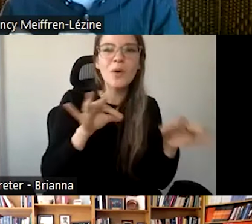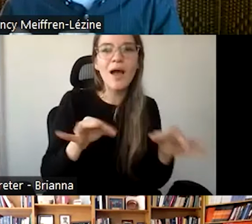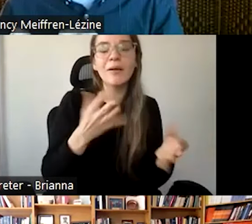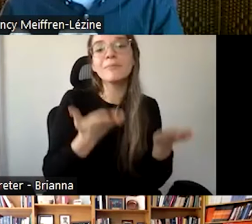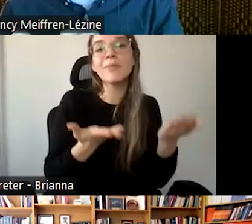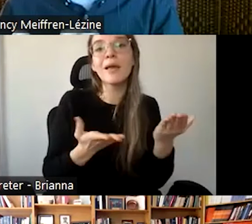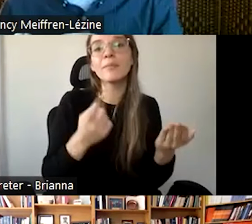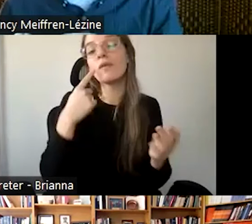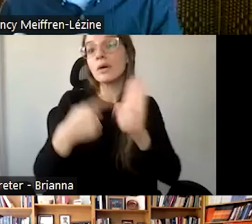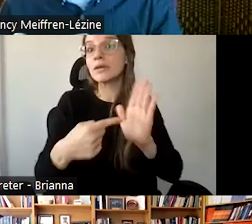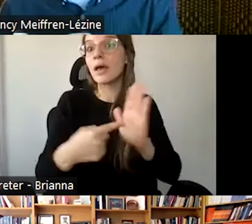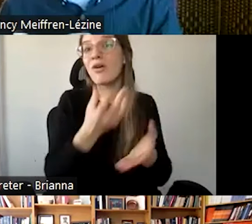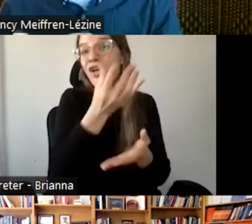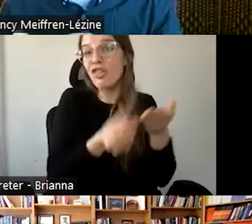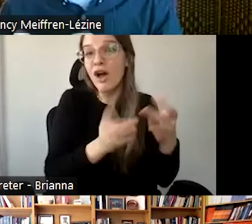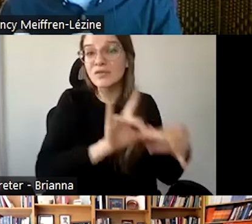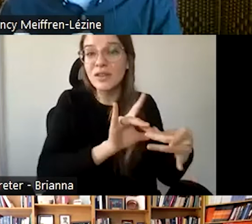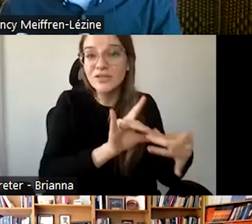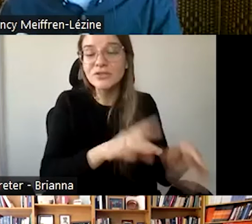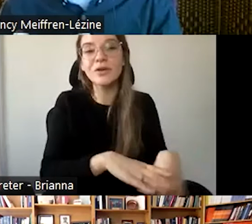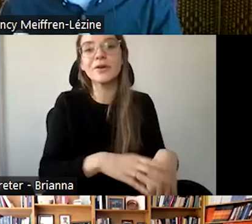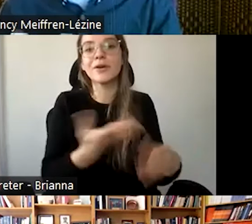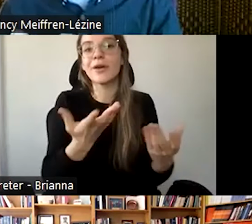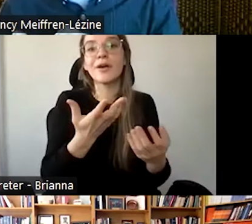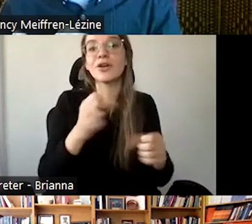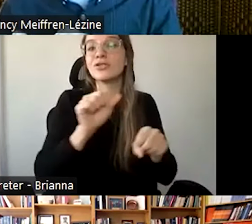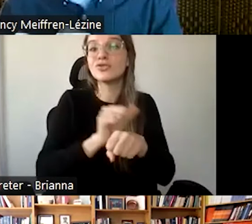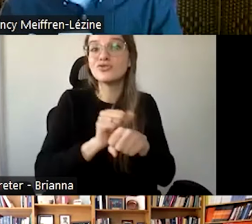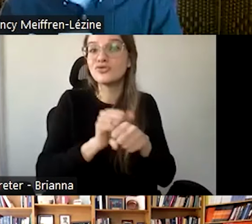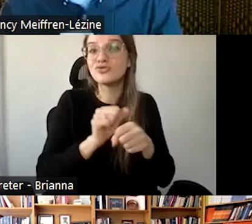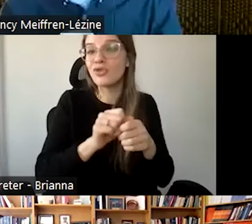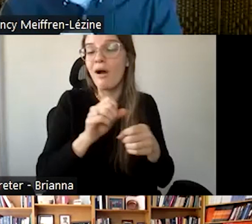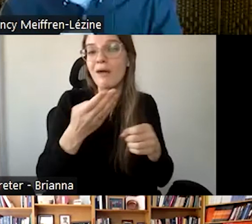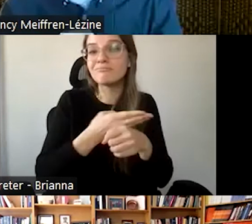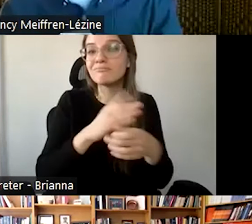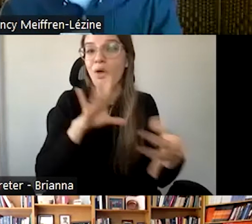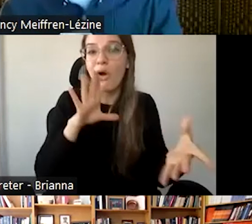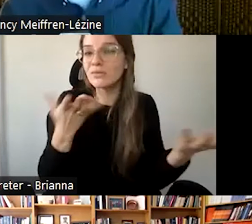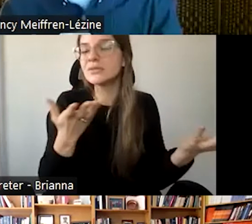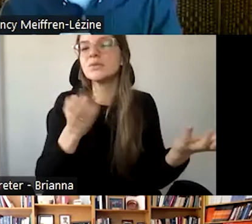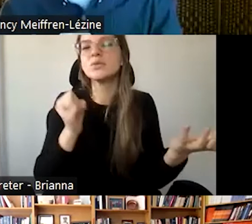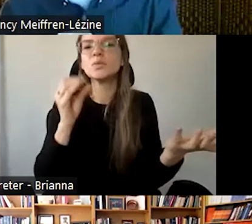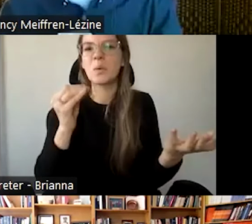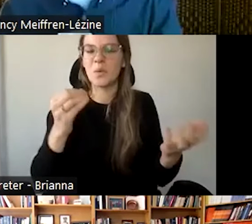of a relationship or loss of a job, going back to those in the